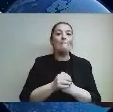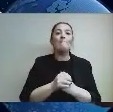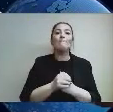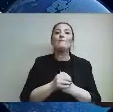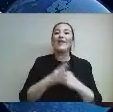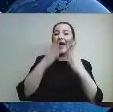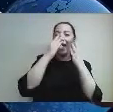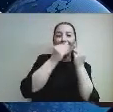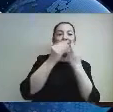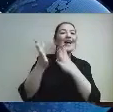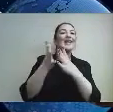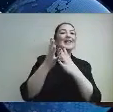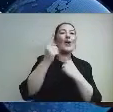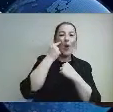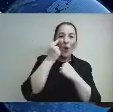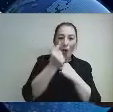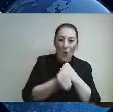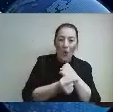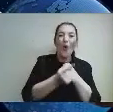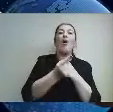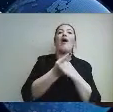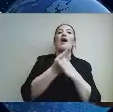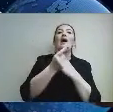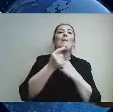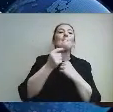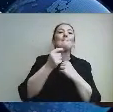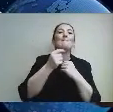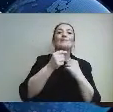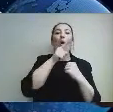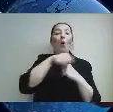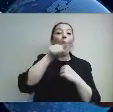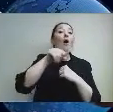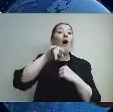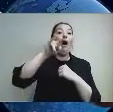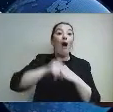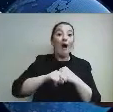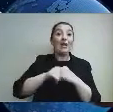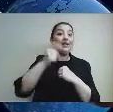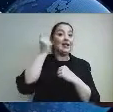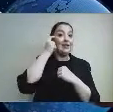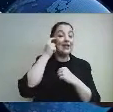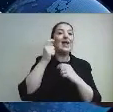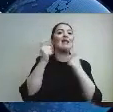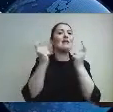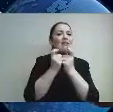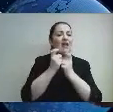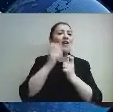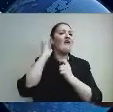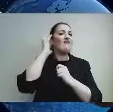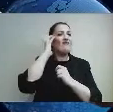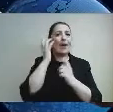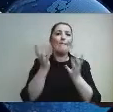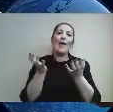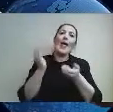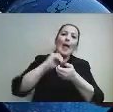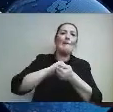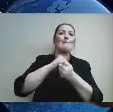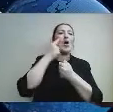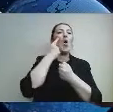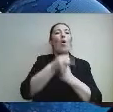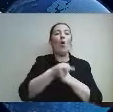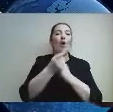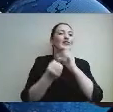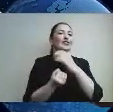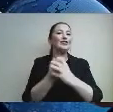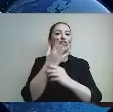she has a platform to bring together the donors and their rights. It's called Açık Açı, Dear Gonca,